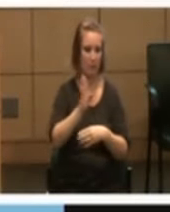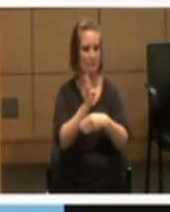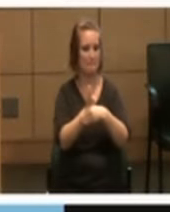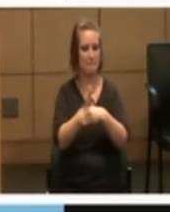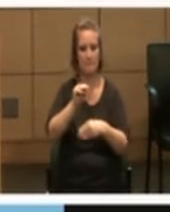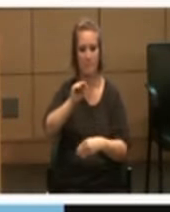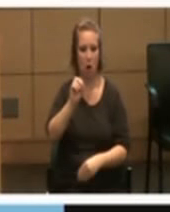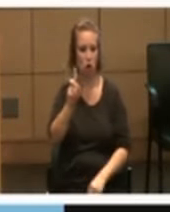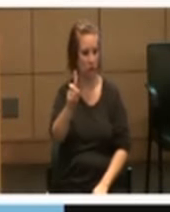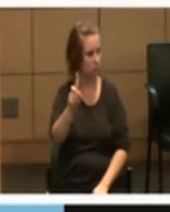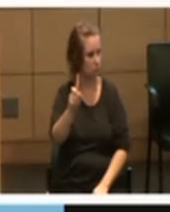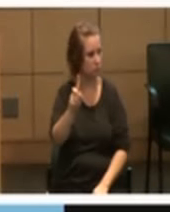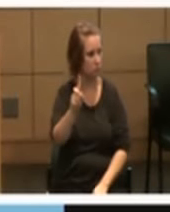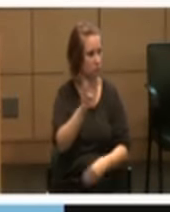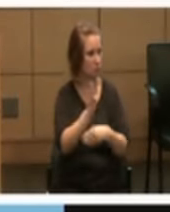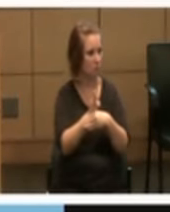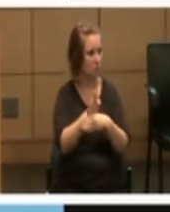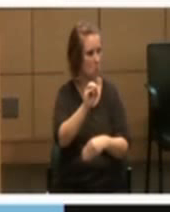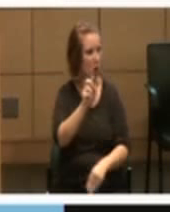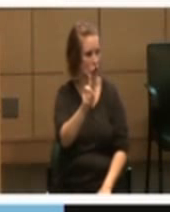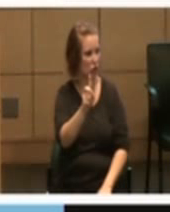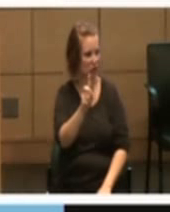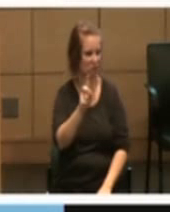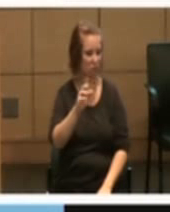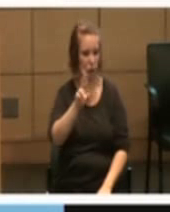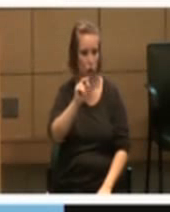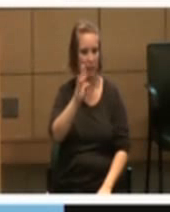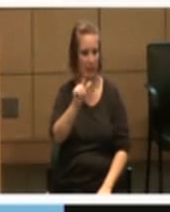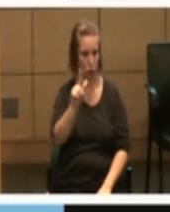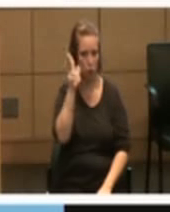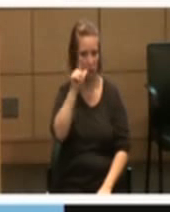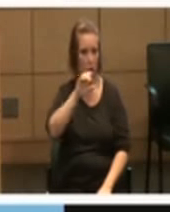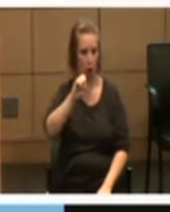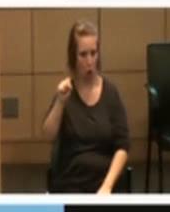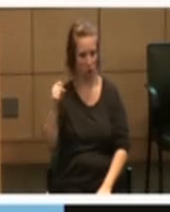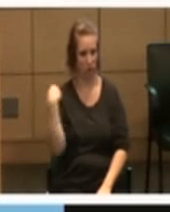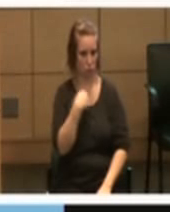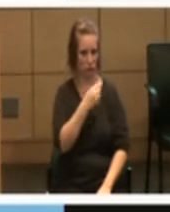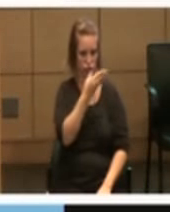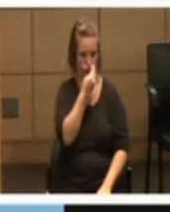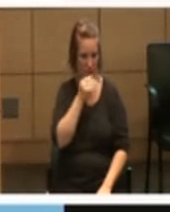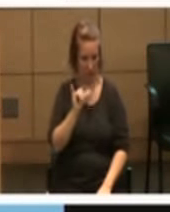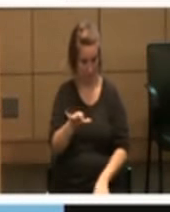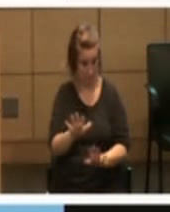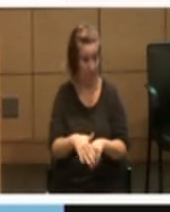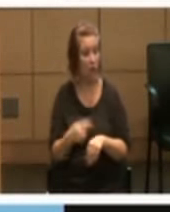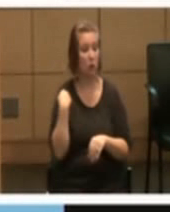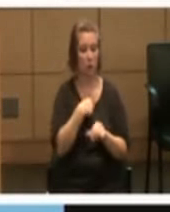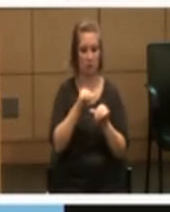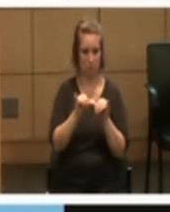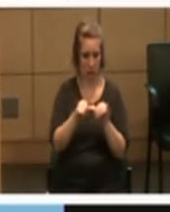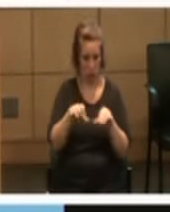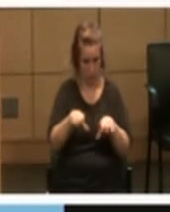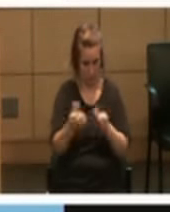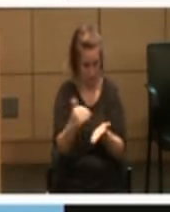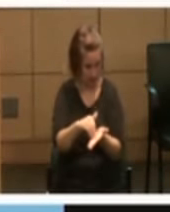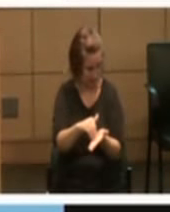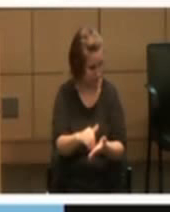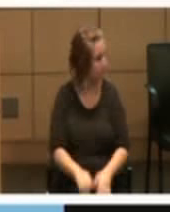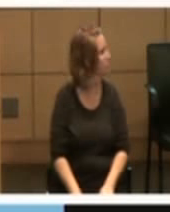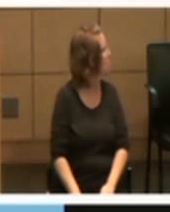of a moderate degree. Okay, so it was about a moderate unilateral hearing loss that we simulated. And then we measure performance again.